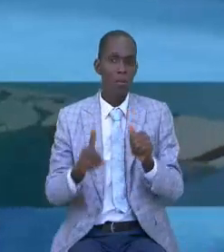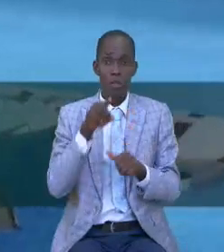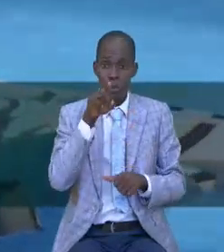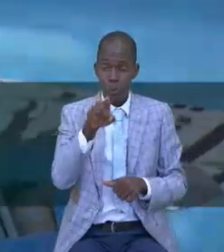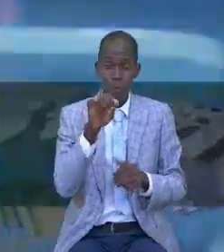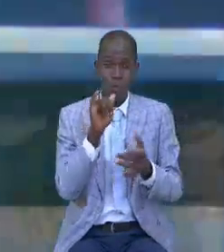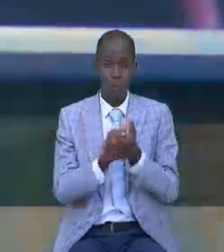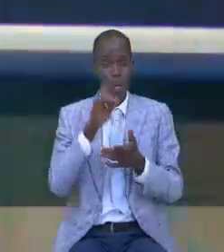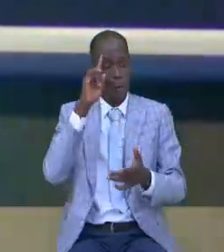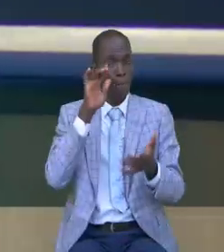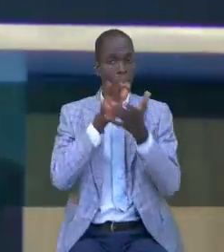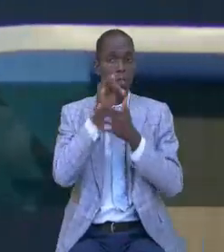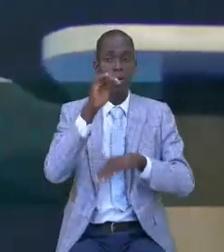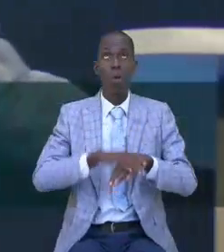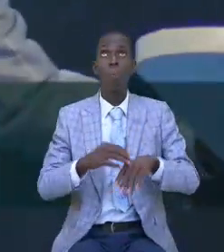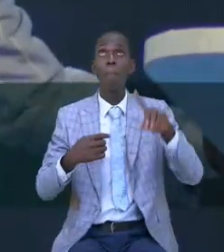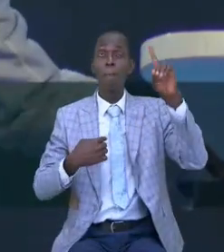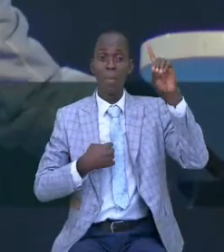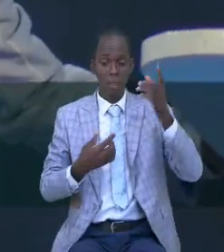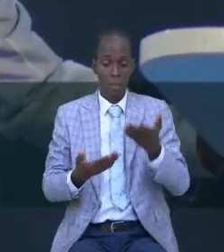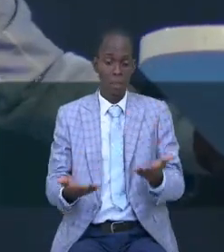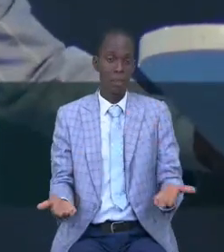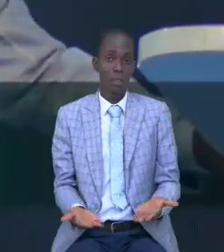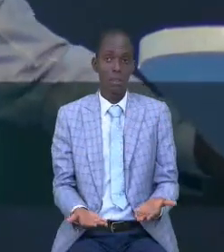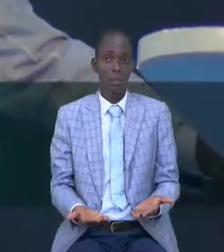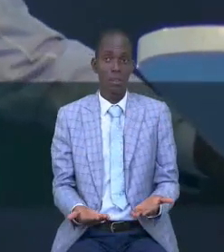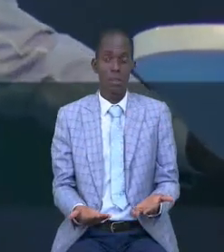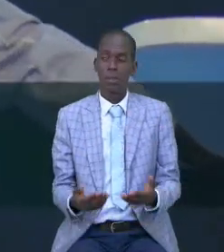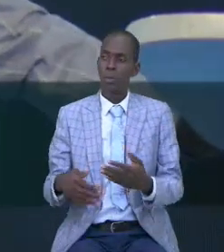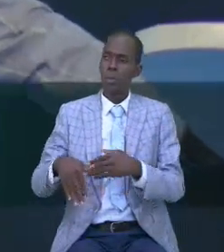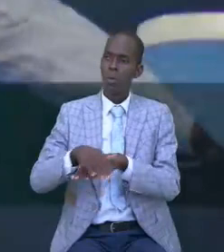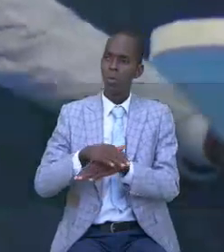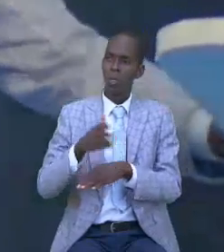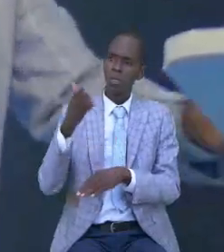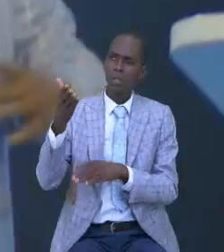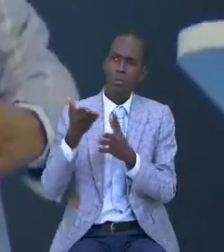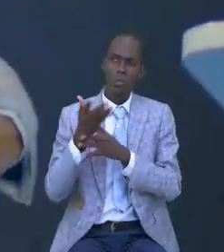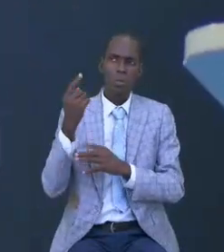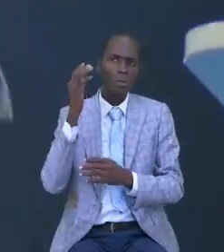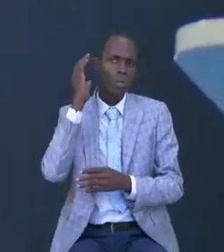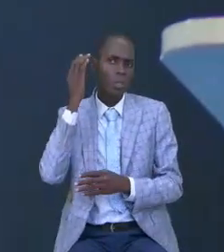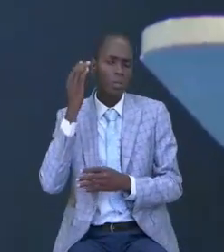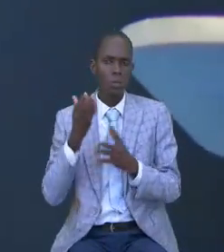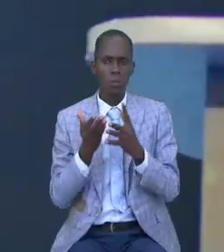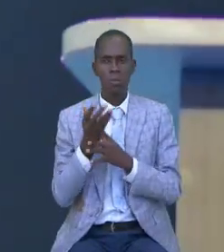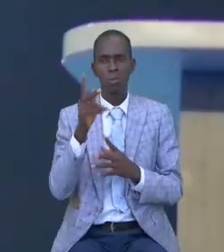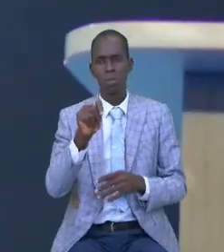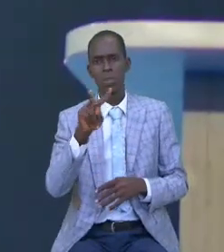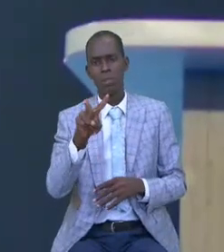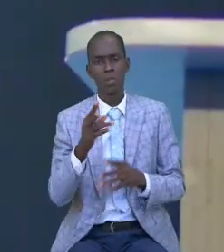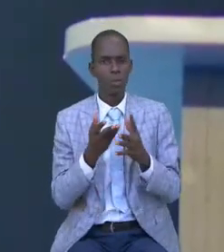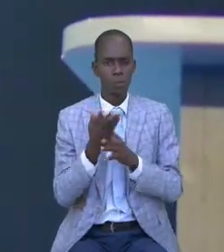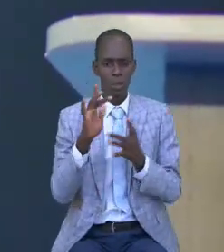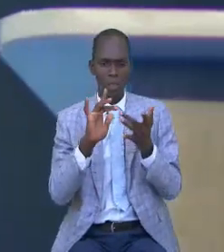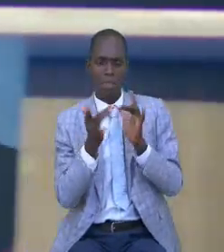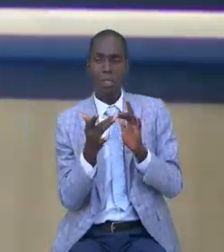that believeth on me here, over the radio, on the television, online,